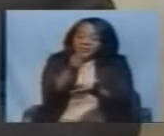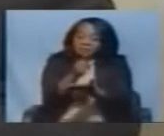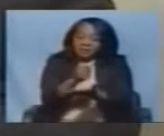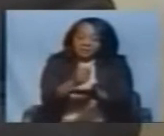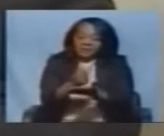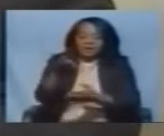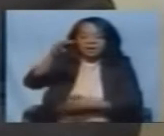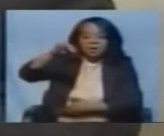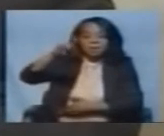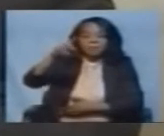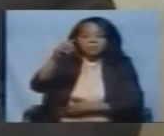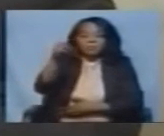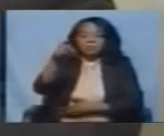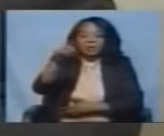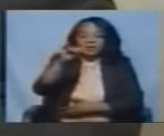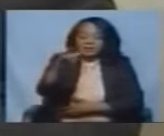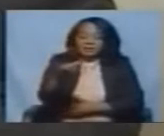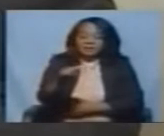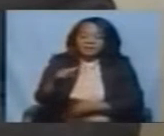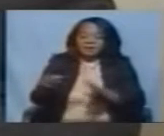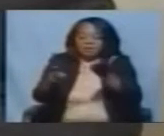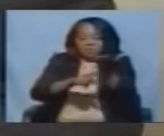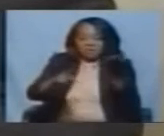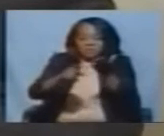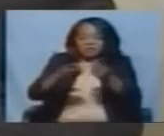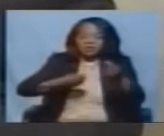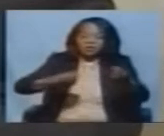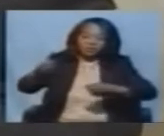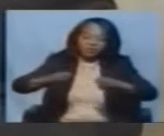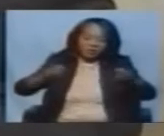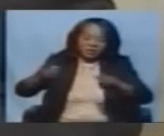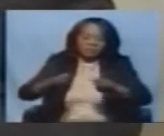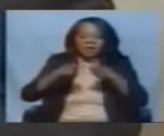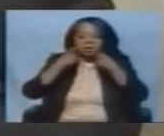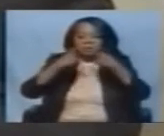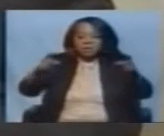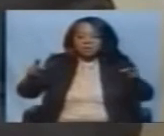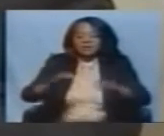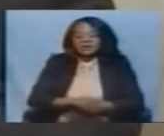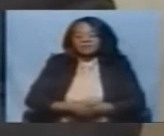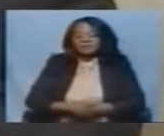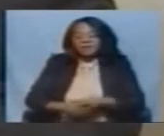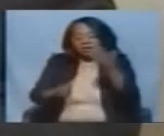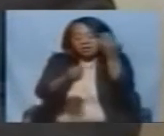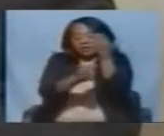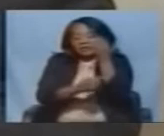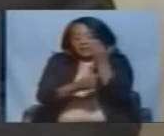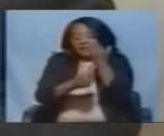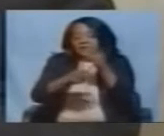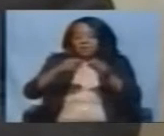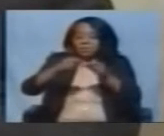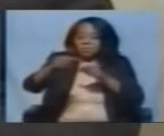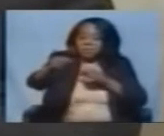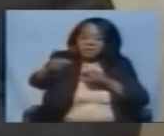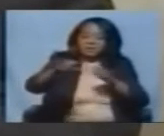Mr. Mtati's budget is primarily controlled by public procurement. You know, I mean, the austerity measures he was mentioning, all